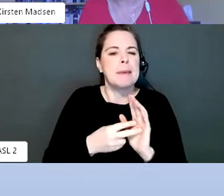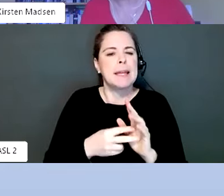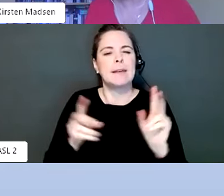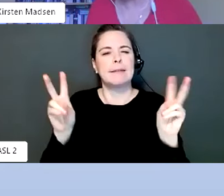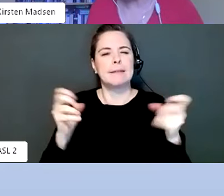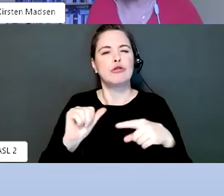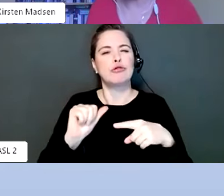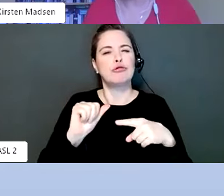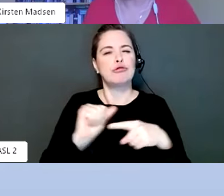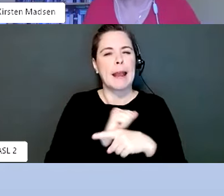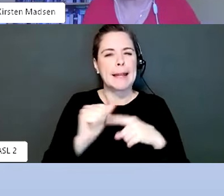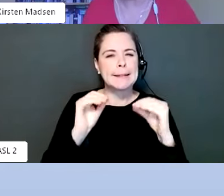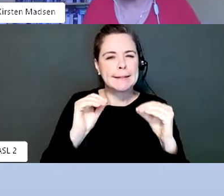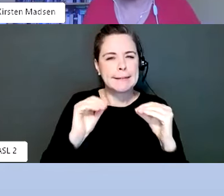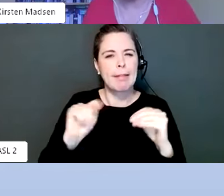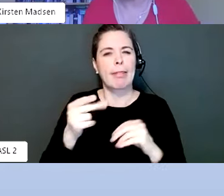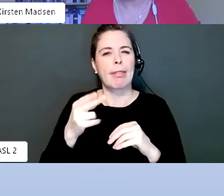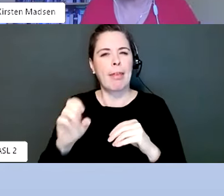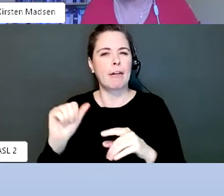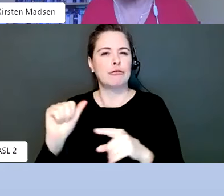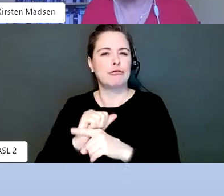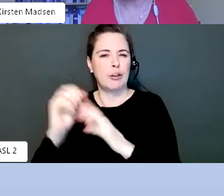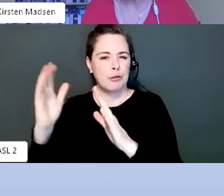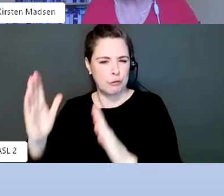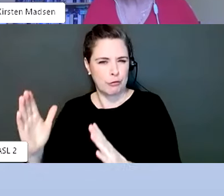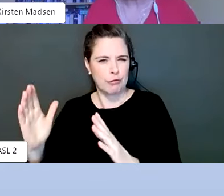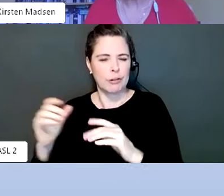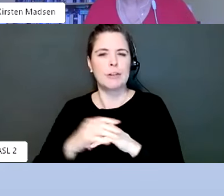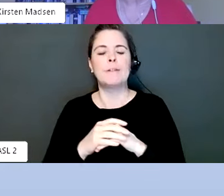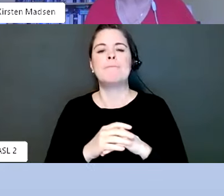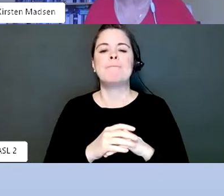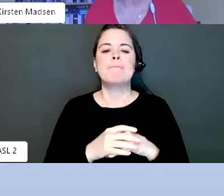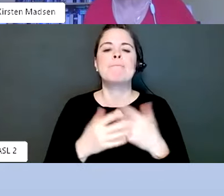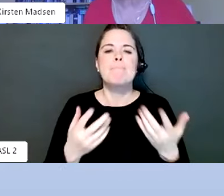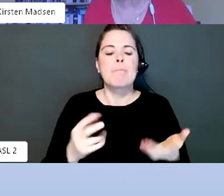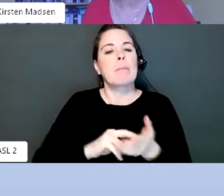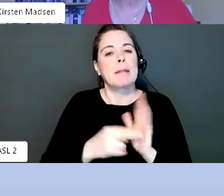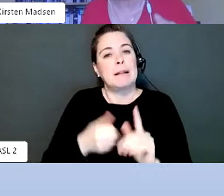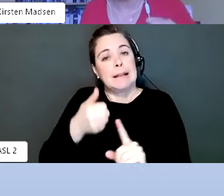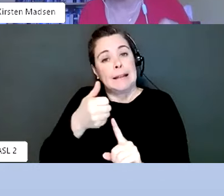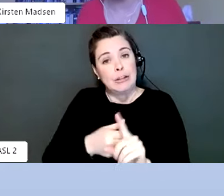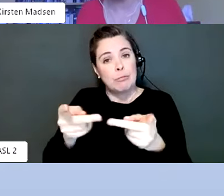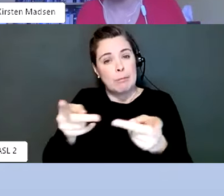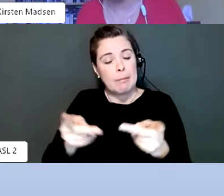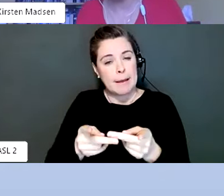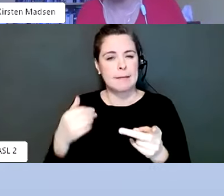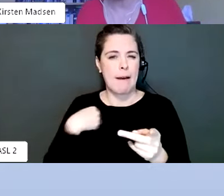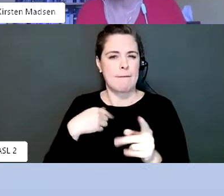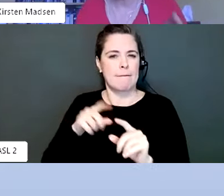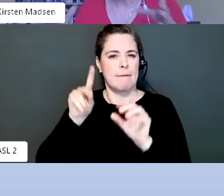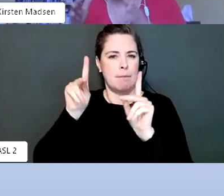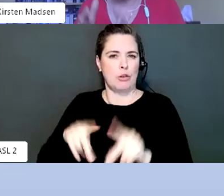is a liaison that has been identified with each site, and the liaison person attends the different